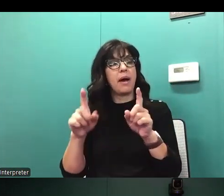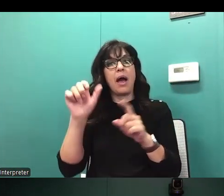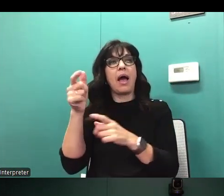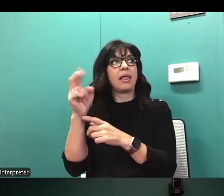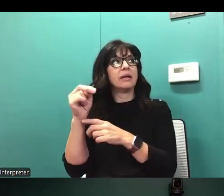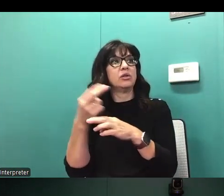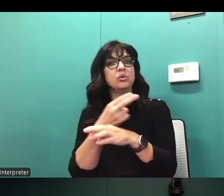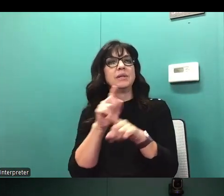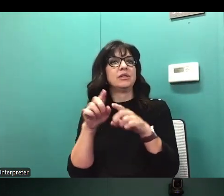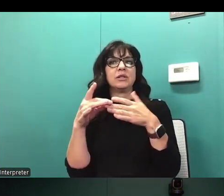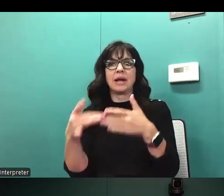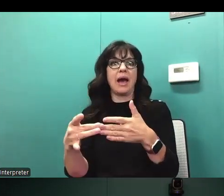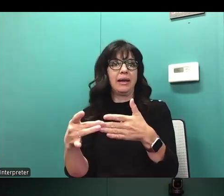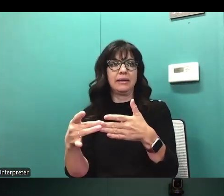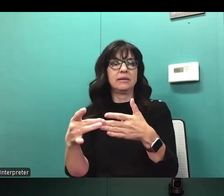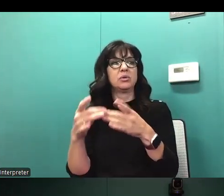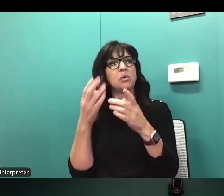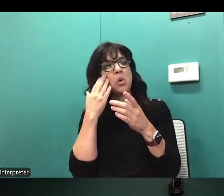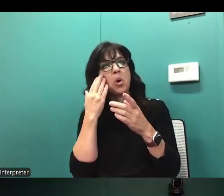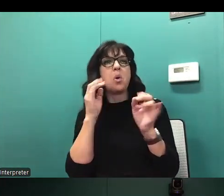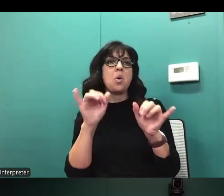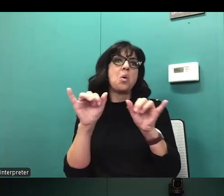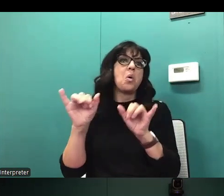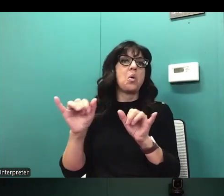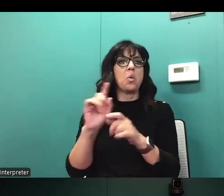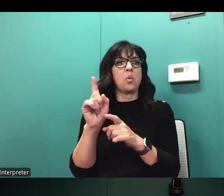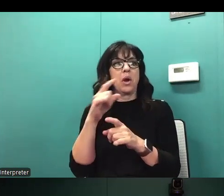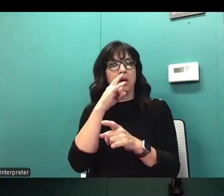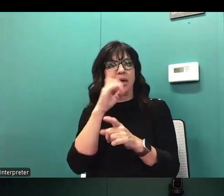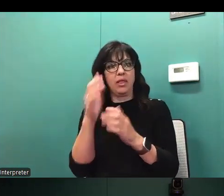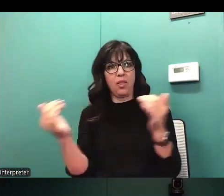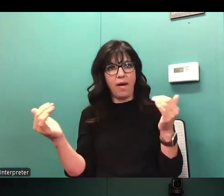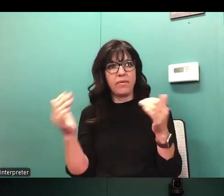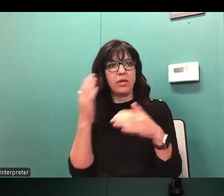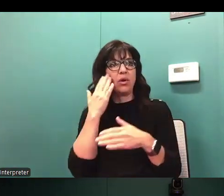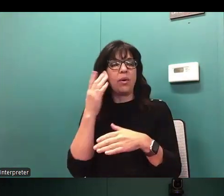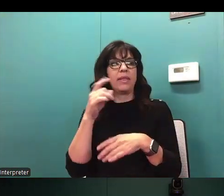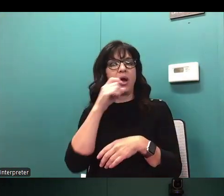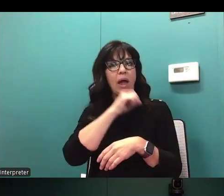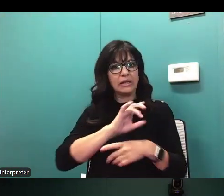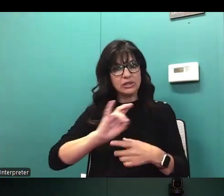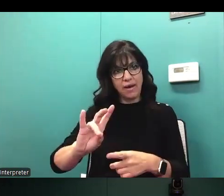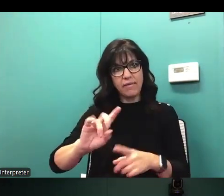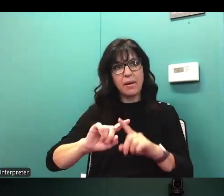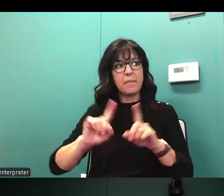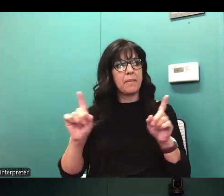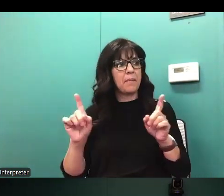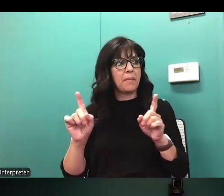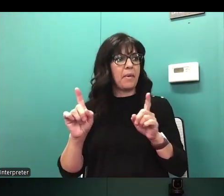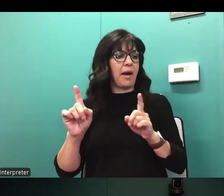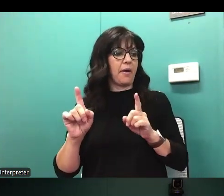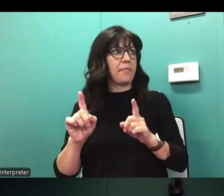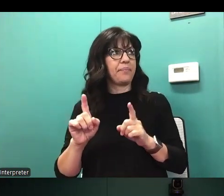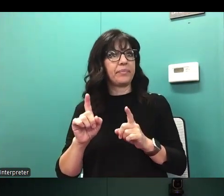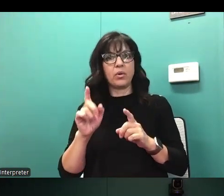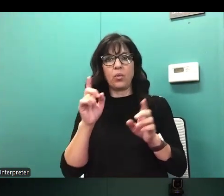saying, using it as a guide, so just to get an idea, like of where your kids are at, knowing their age is 7, but we're like